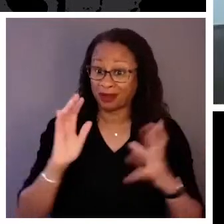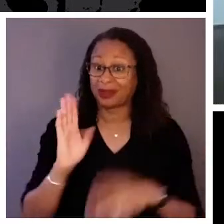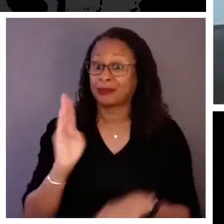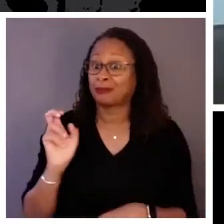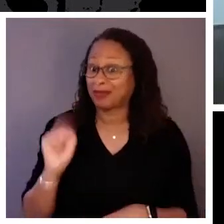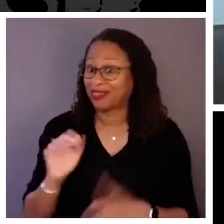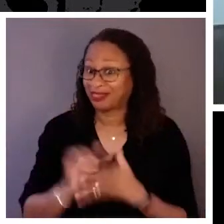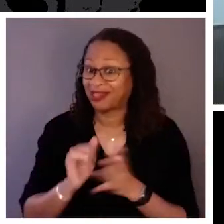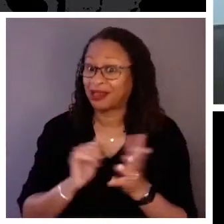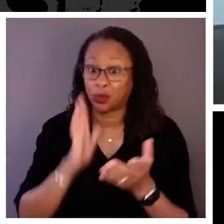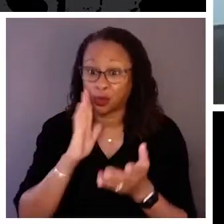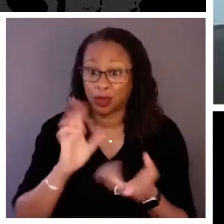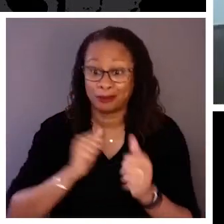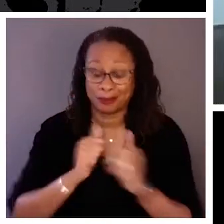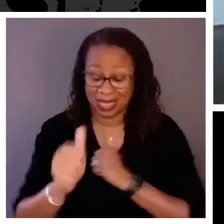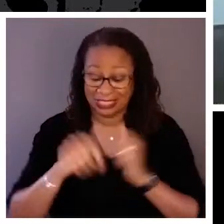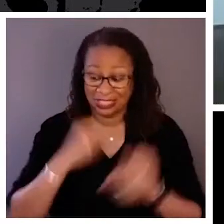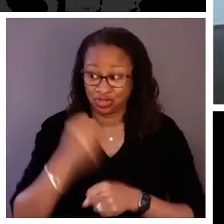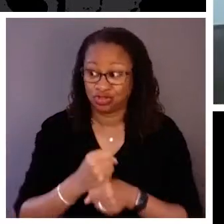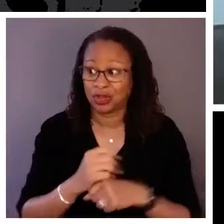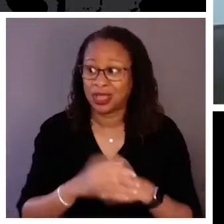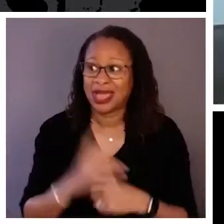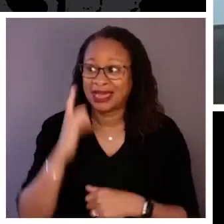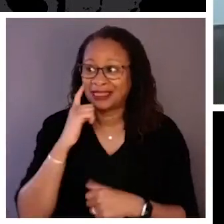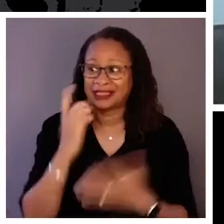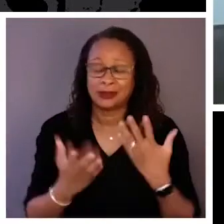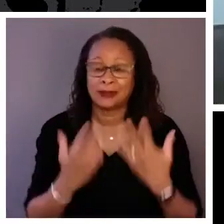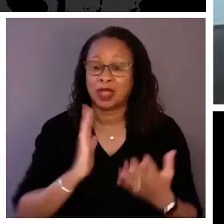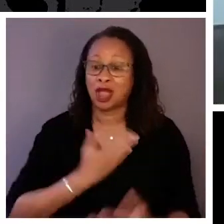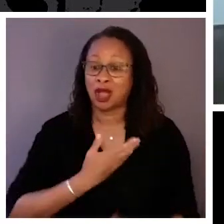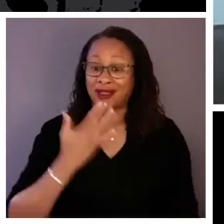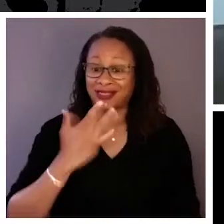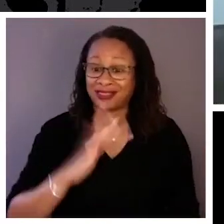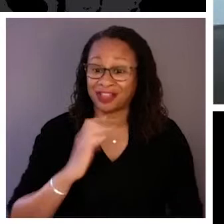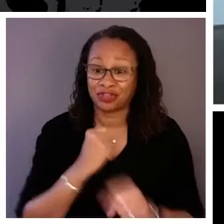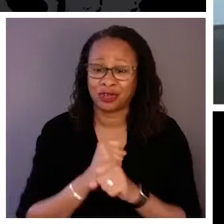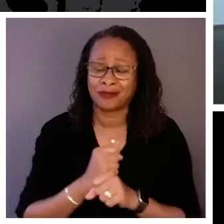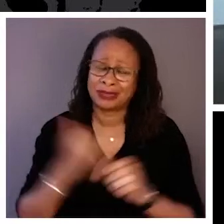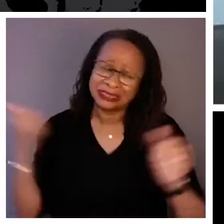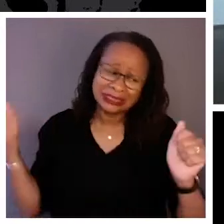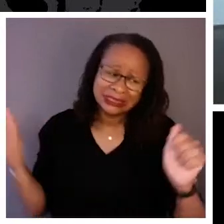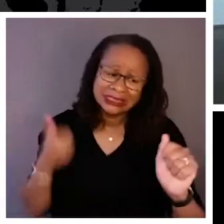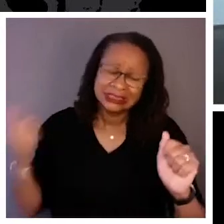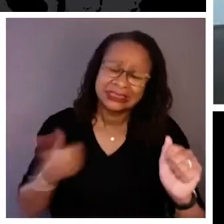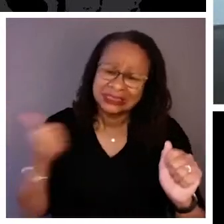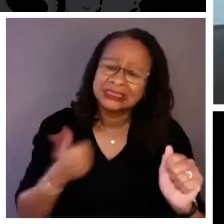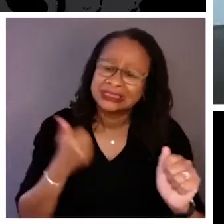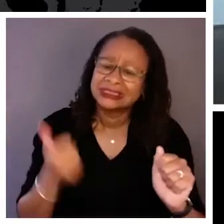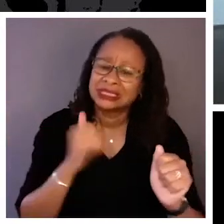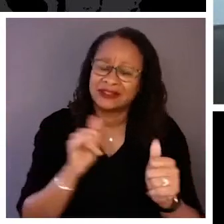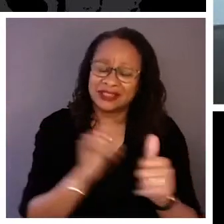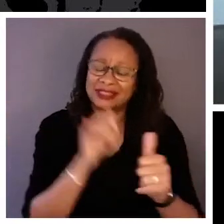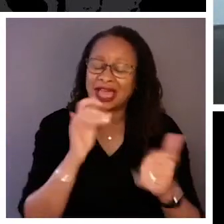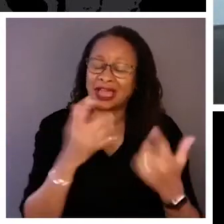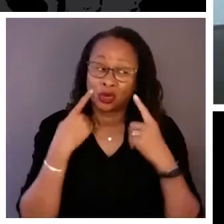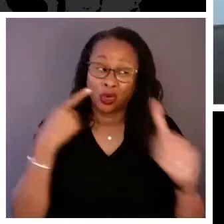this year. This, I think, is maybe our lucky year. We've been going after this for so many years, but we have very